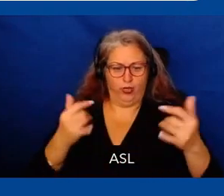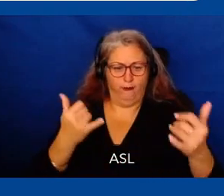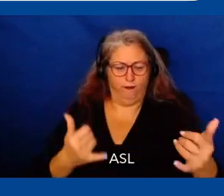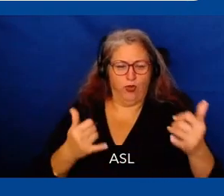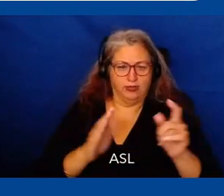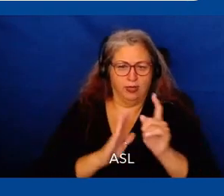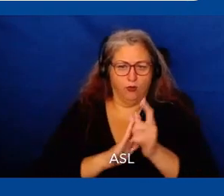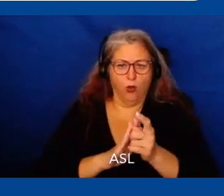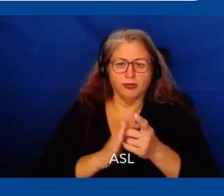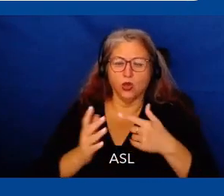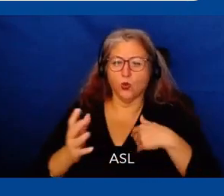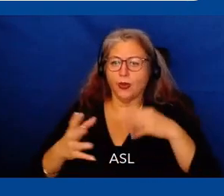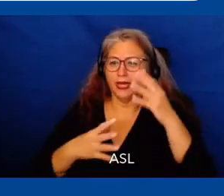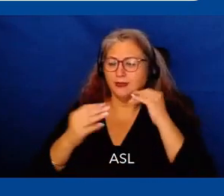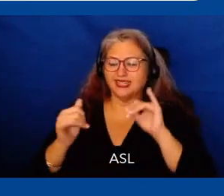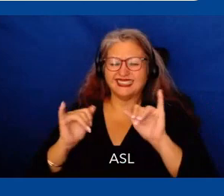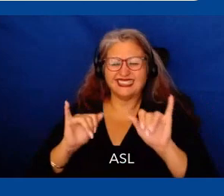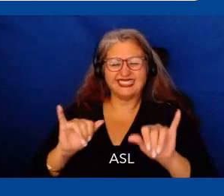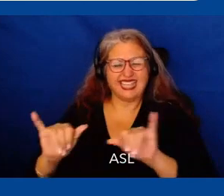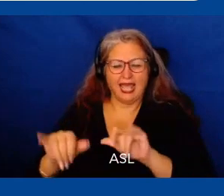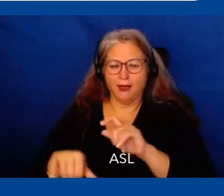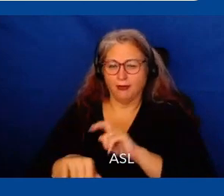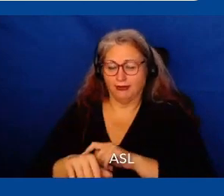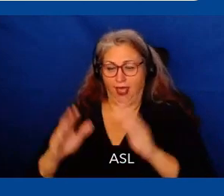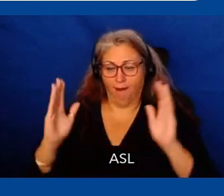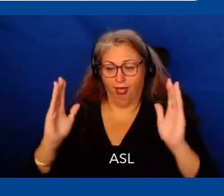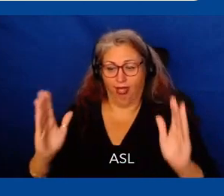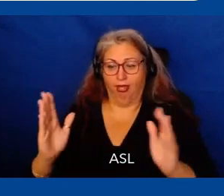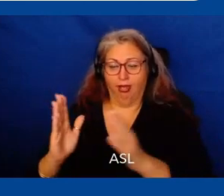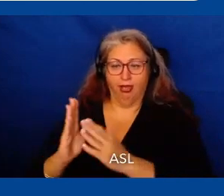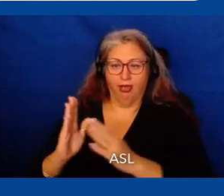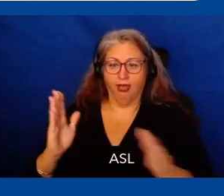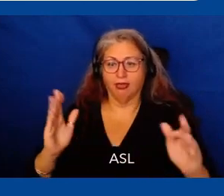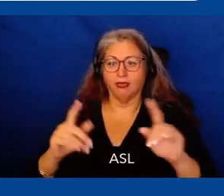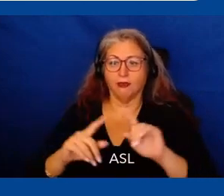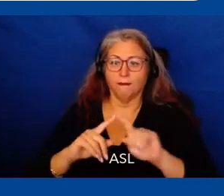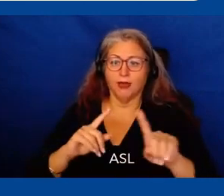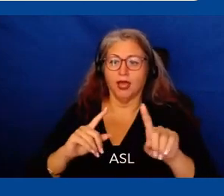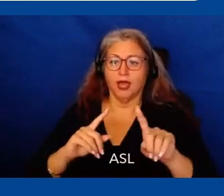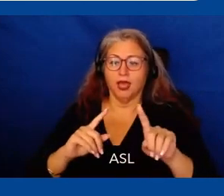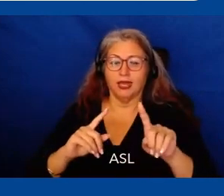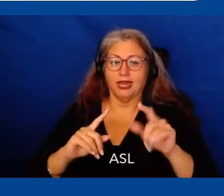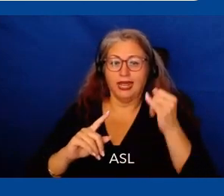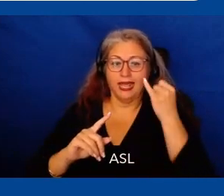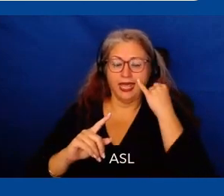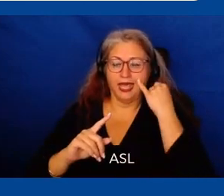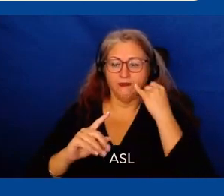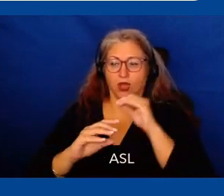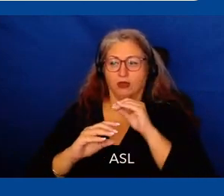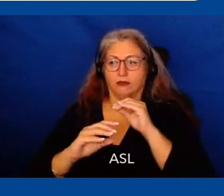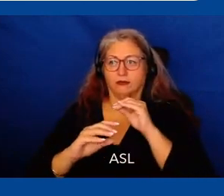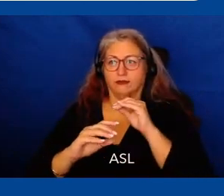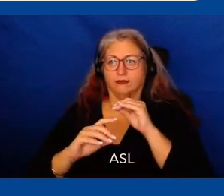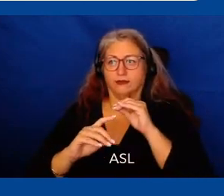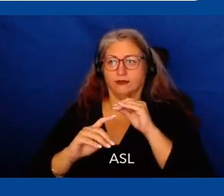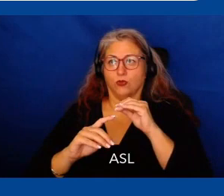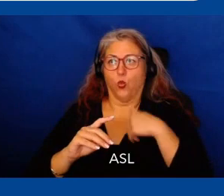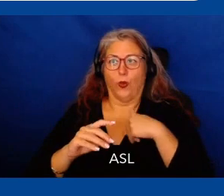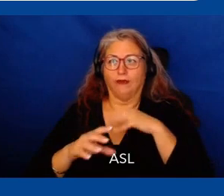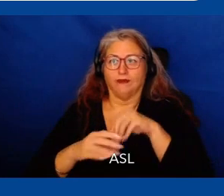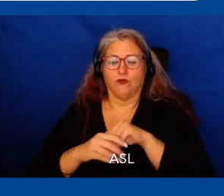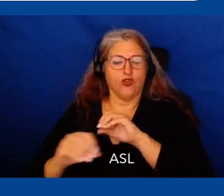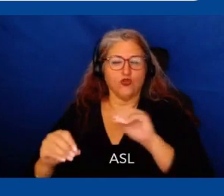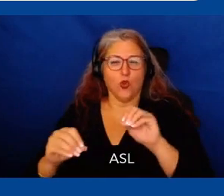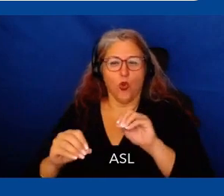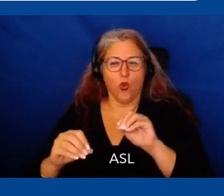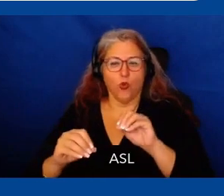moment. So we experience the exact same duration, but without its sort of reference. So it's playing